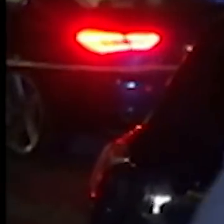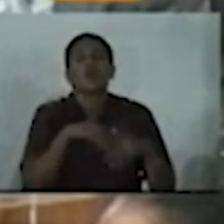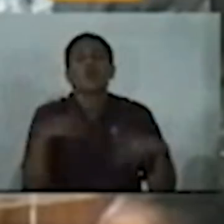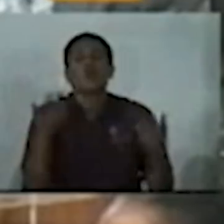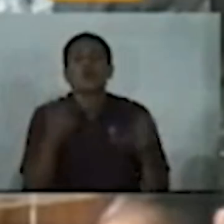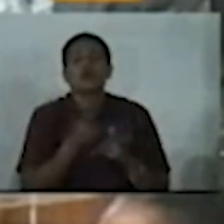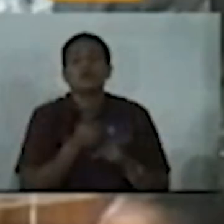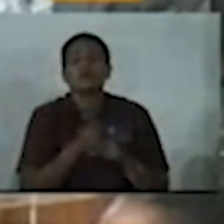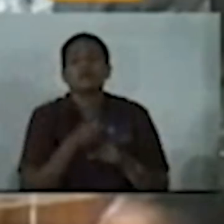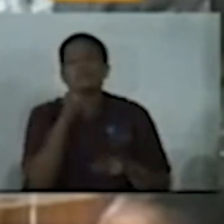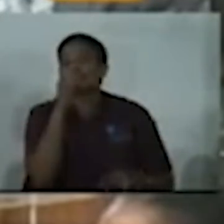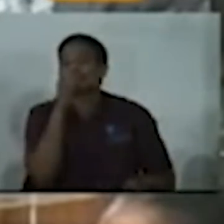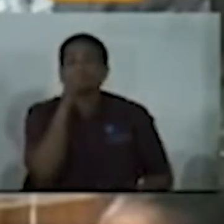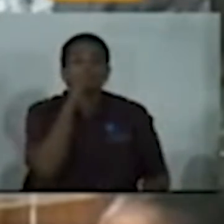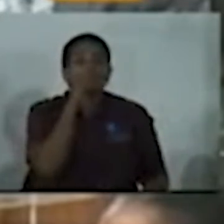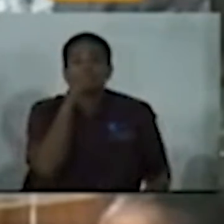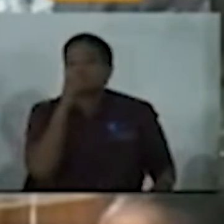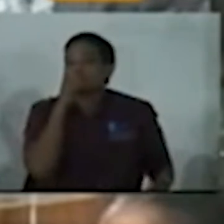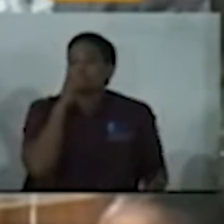include stage shows.